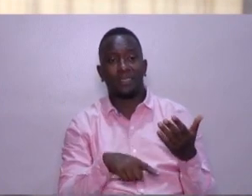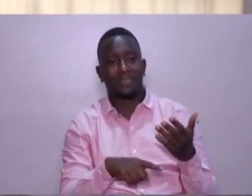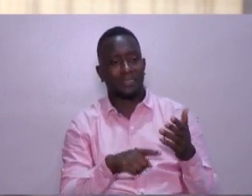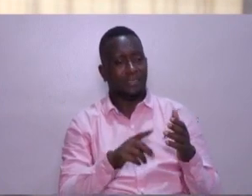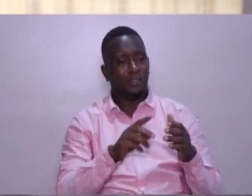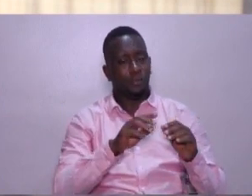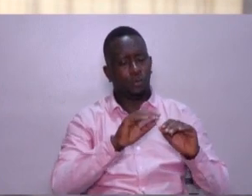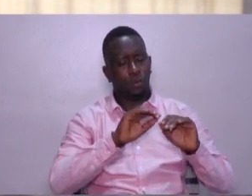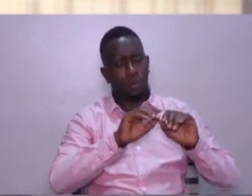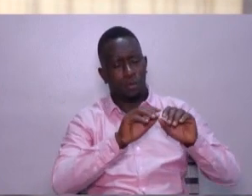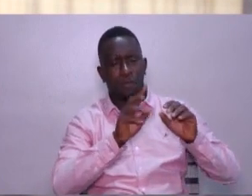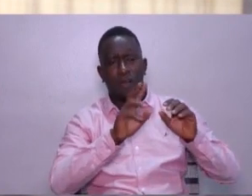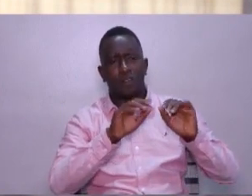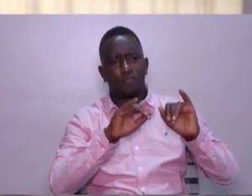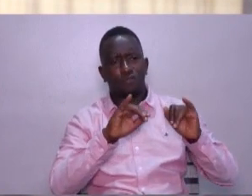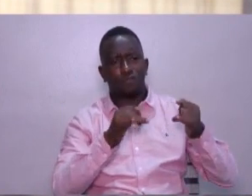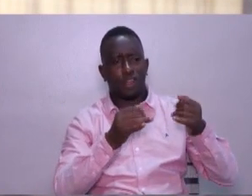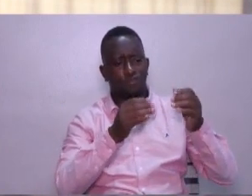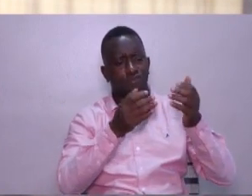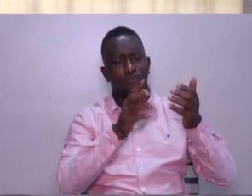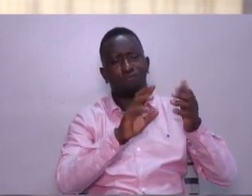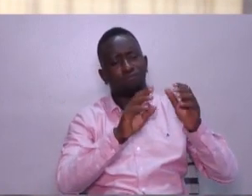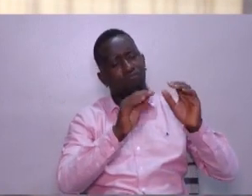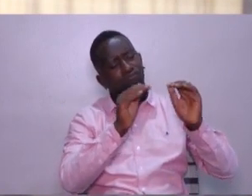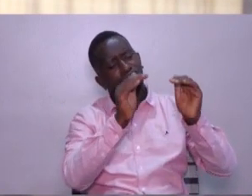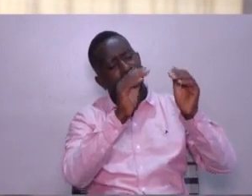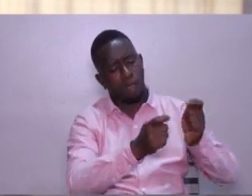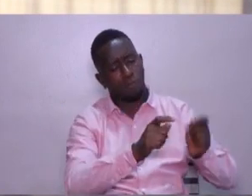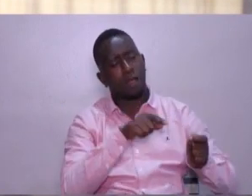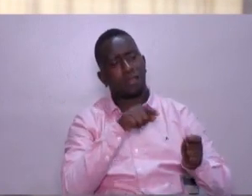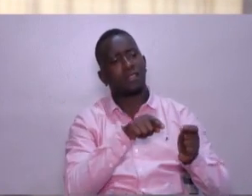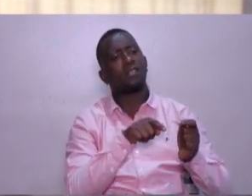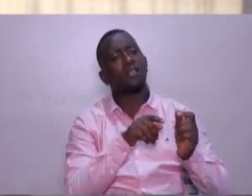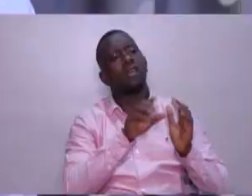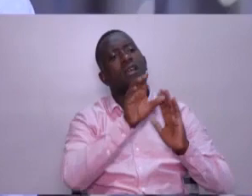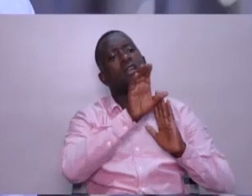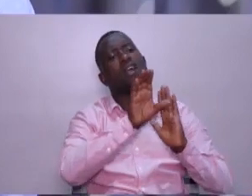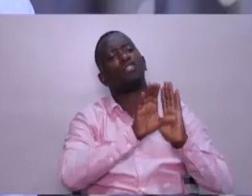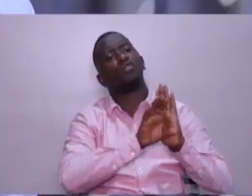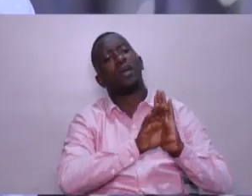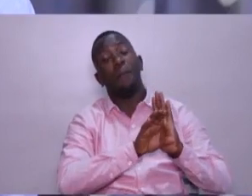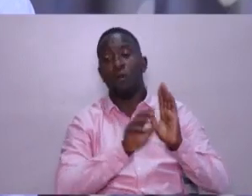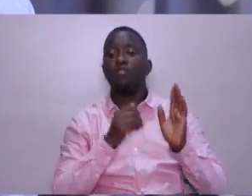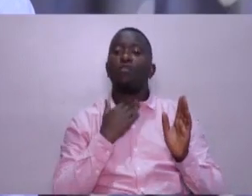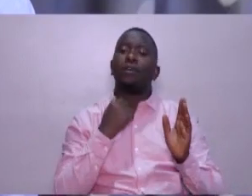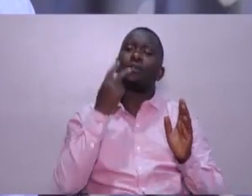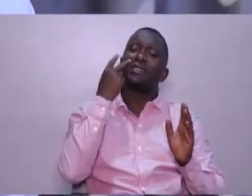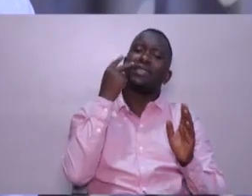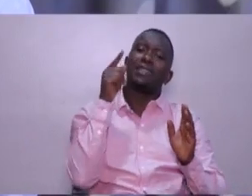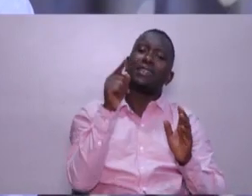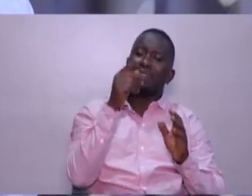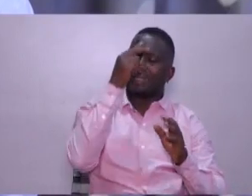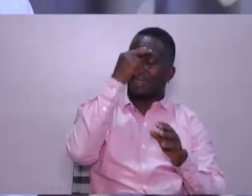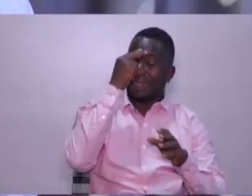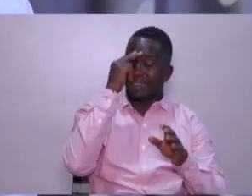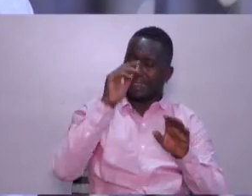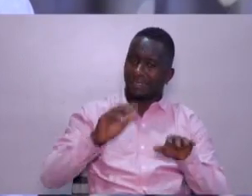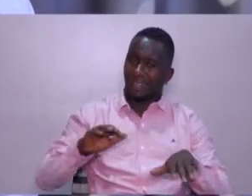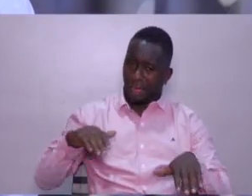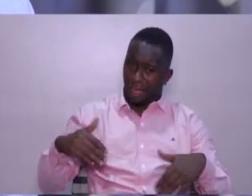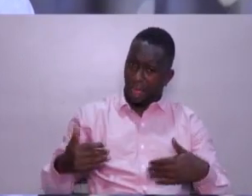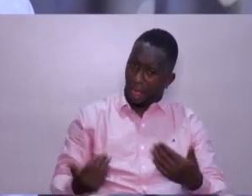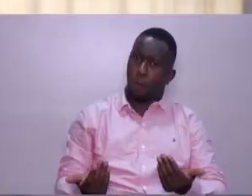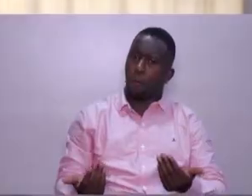It's from the curriculum, from the learning outcomes that you would like to see from your learners. Those are the ones that you translate into